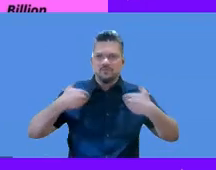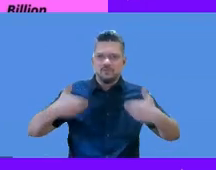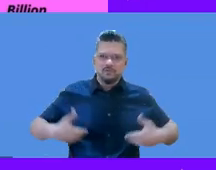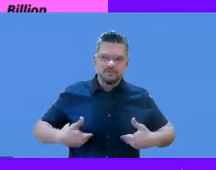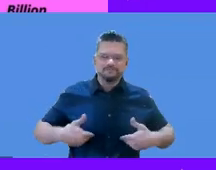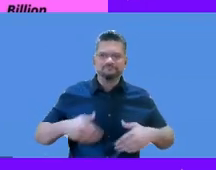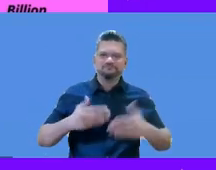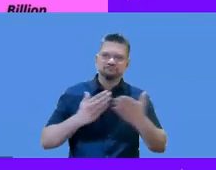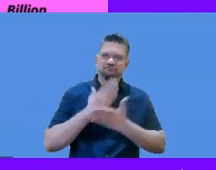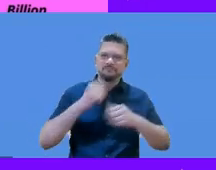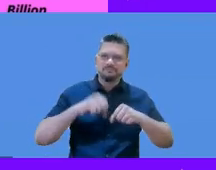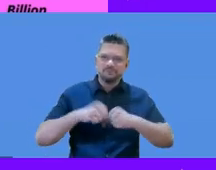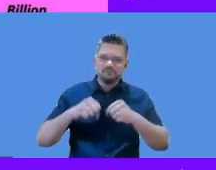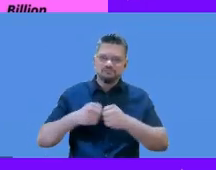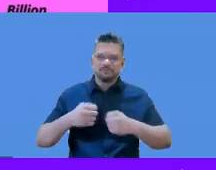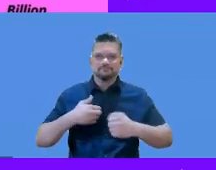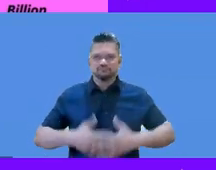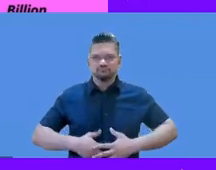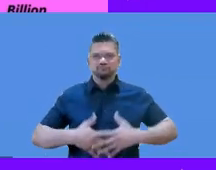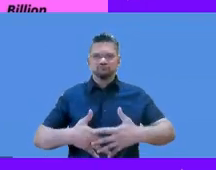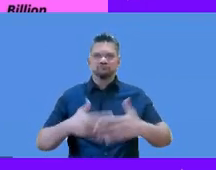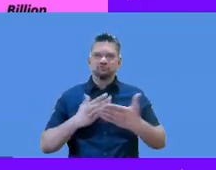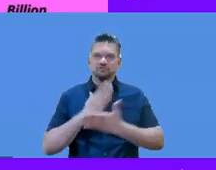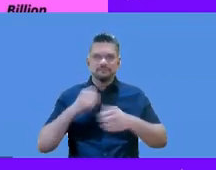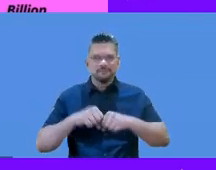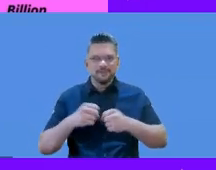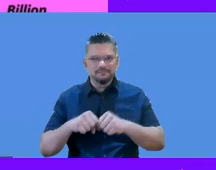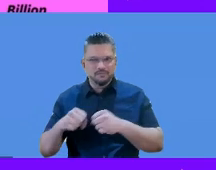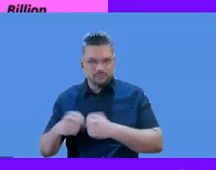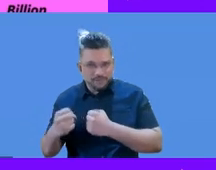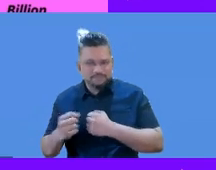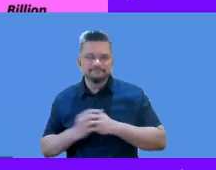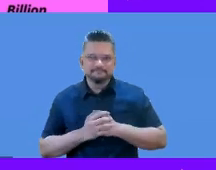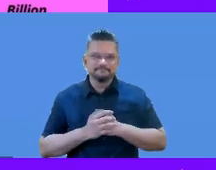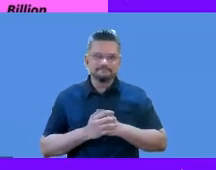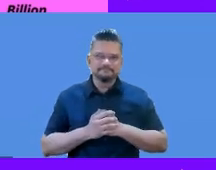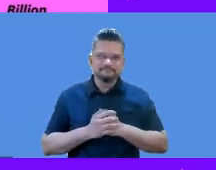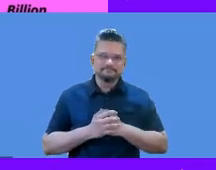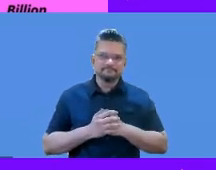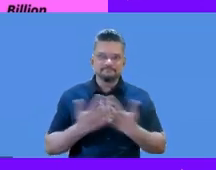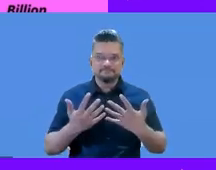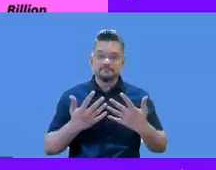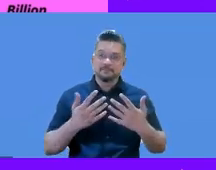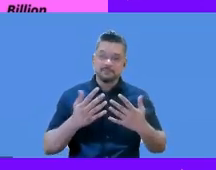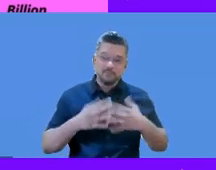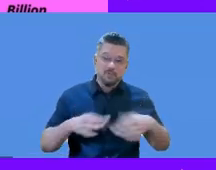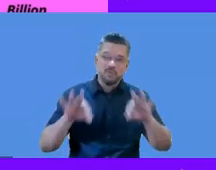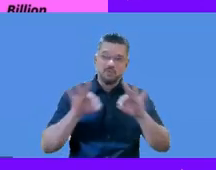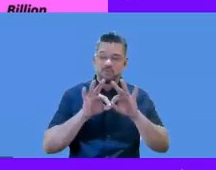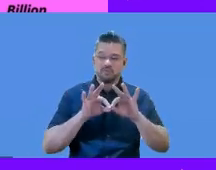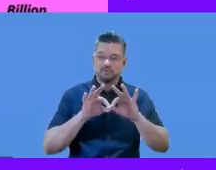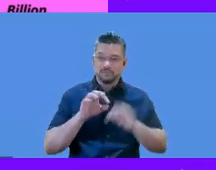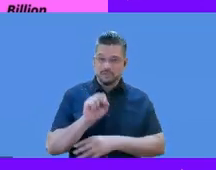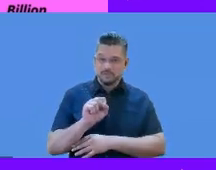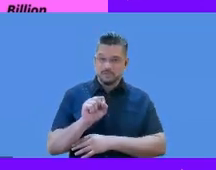So our first speaker is going to talk a little bit more about this, because being able to access sexual and reproductive health services safely is